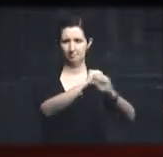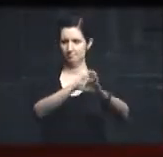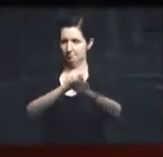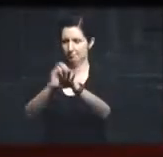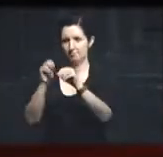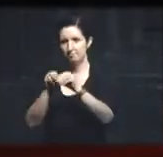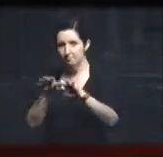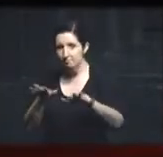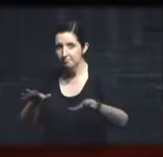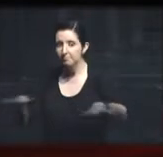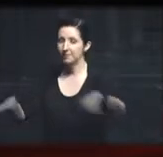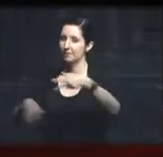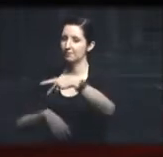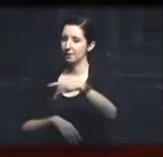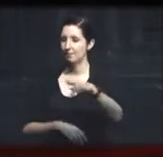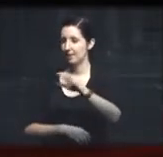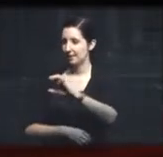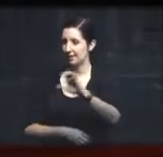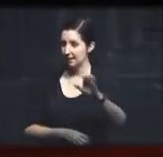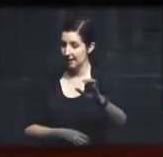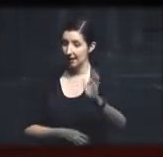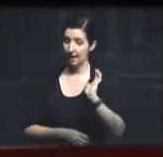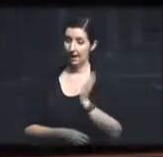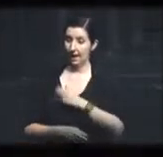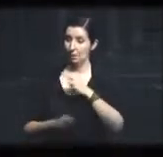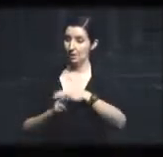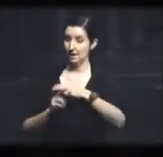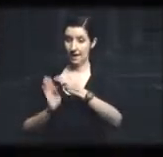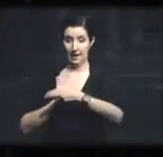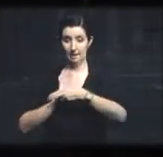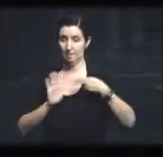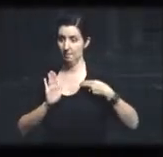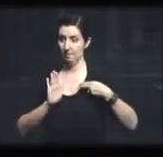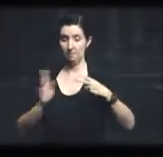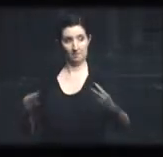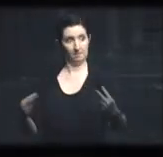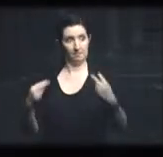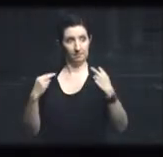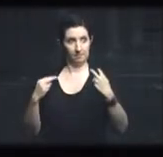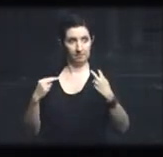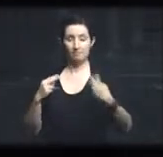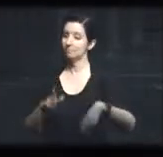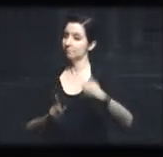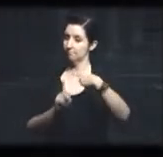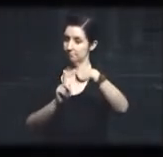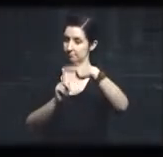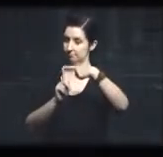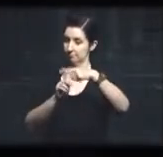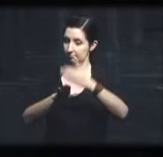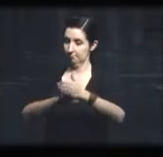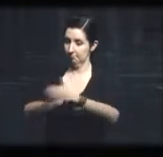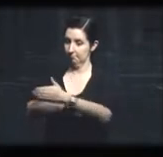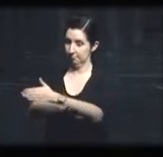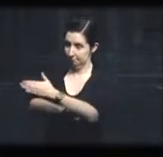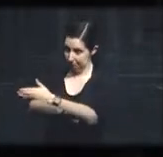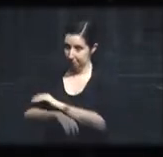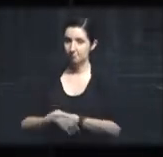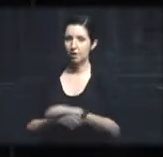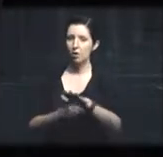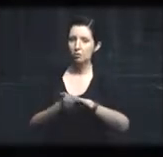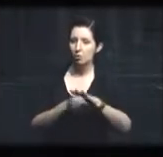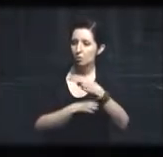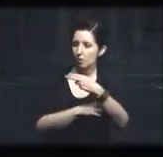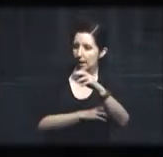our reputation, about building the knowledge and influence that we have in our local high schools, because we're making